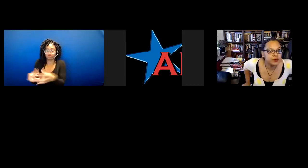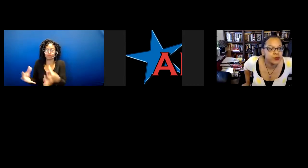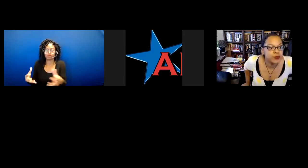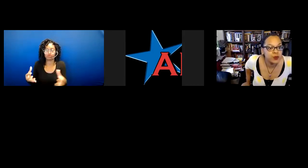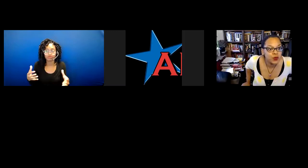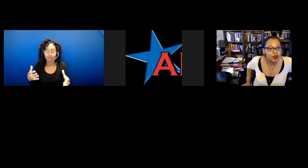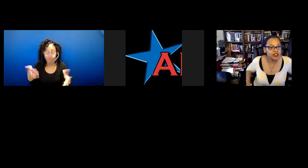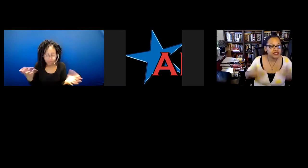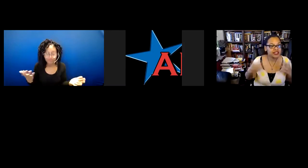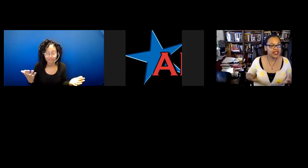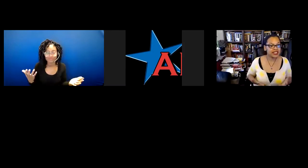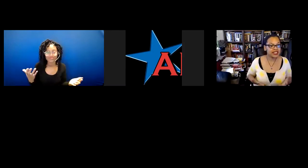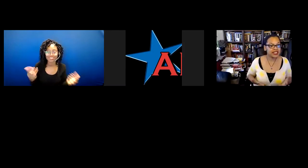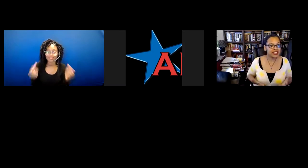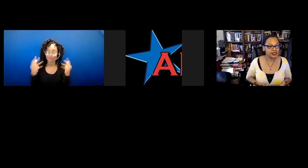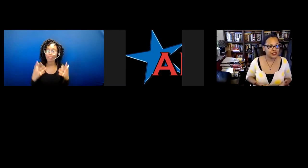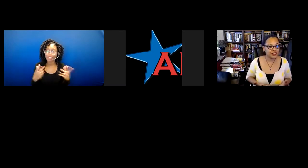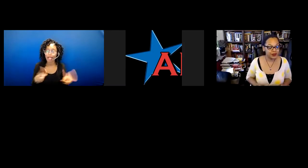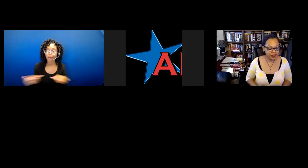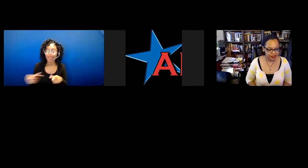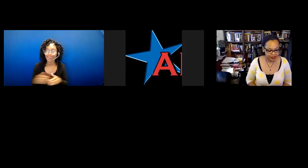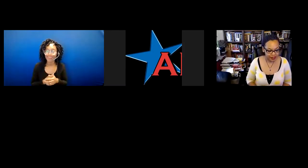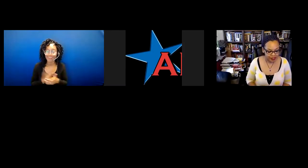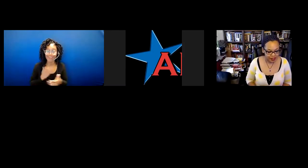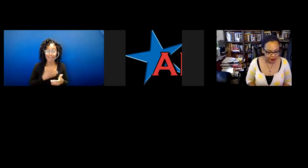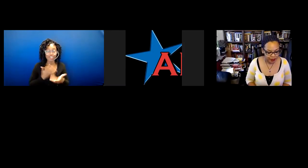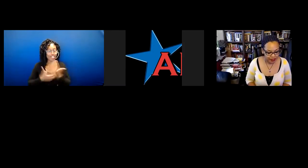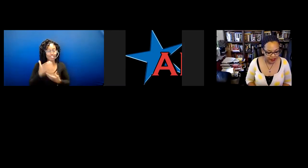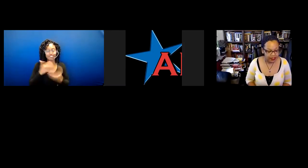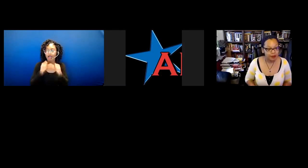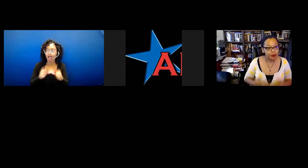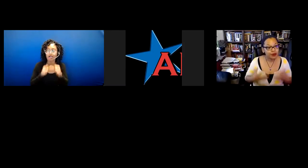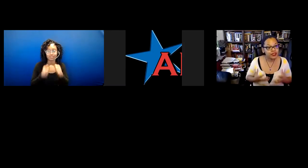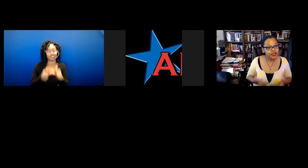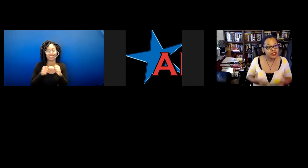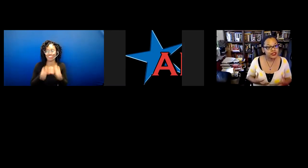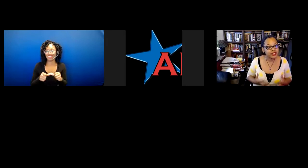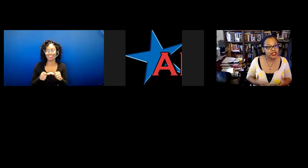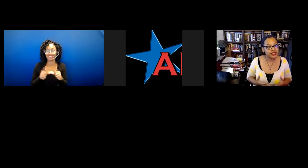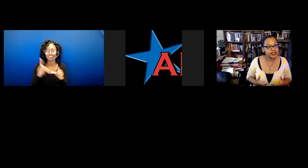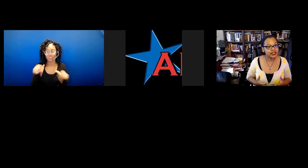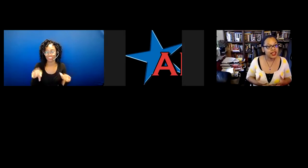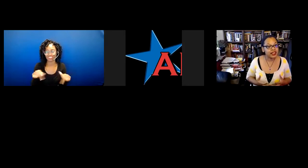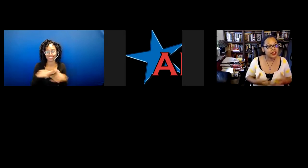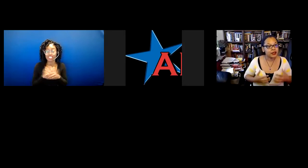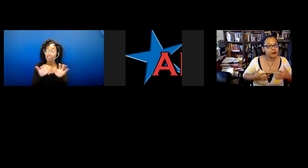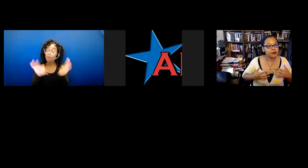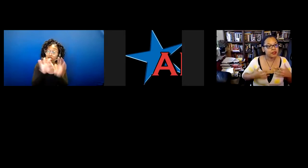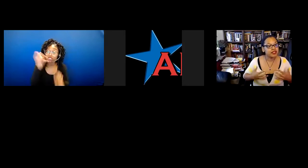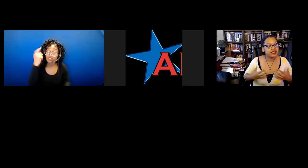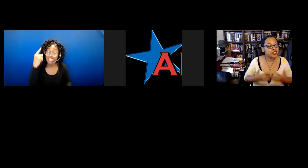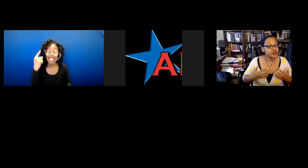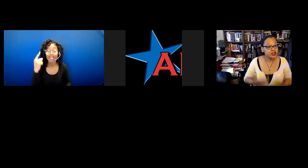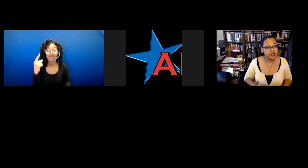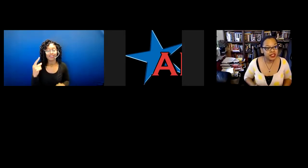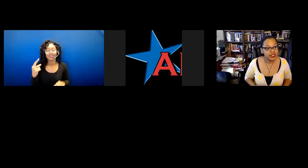so our society is constantly doing this. And it's important to understand that this is